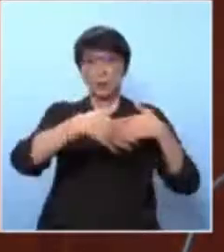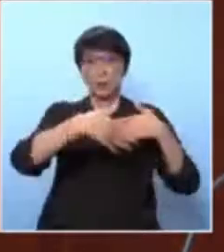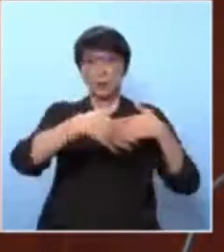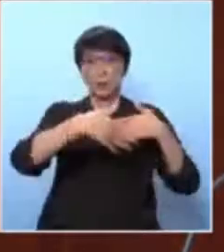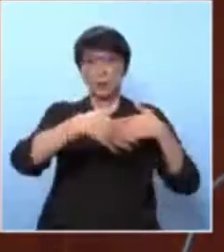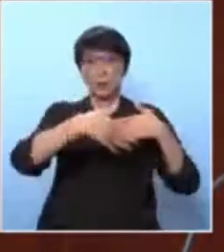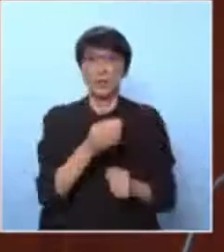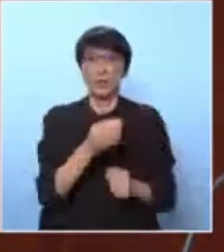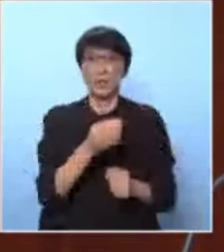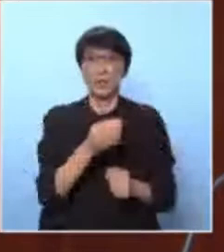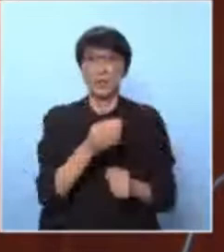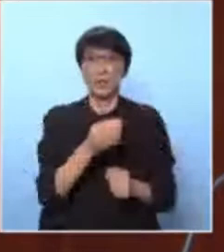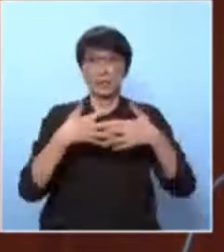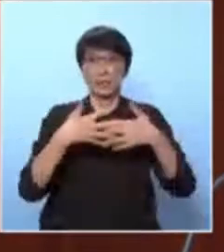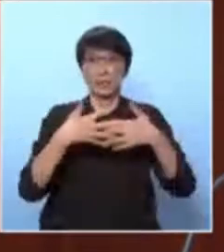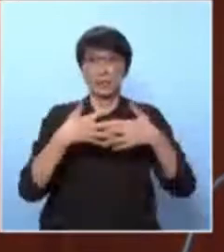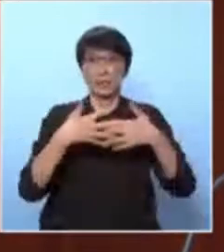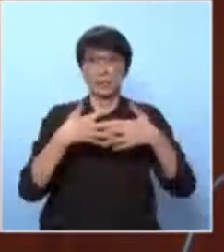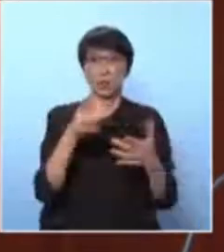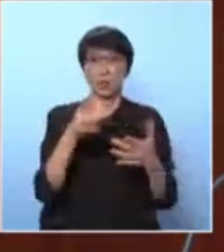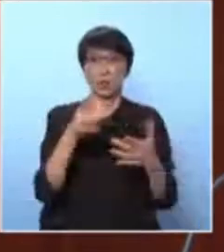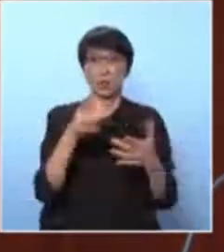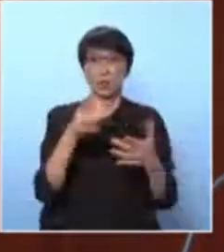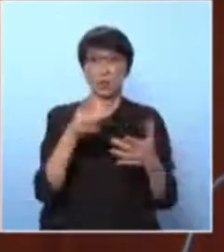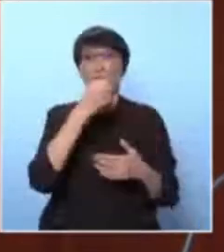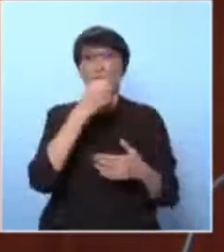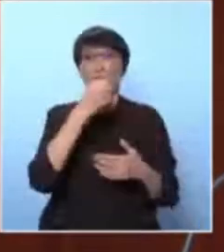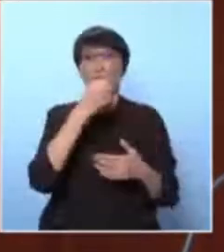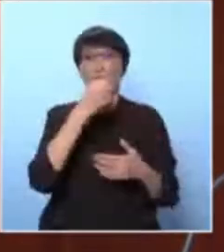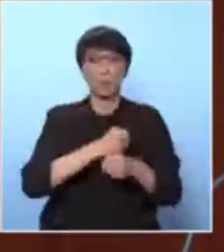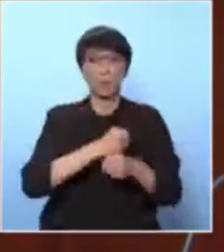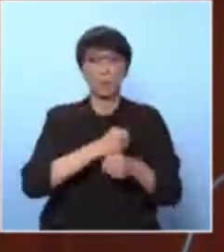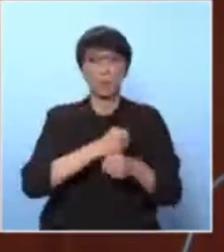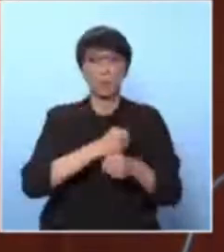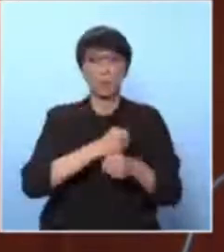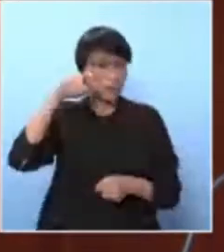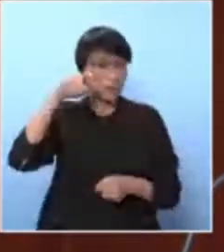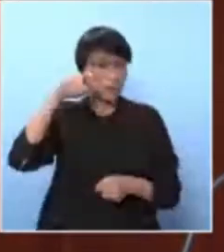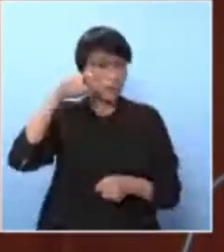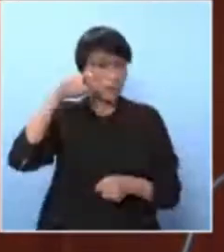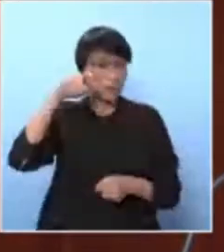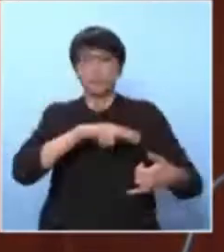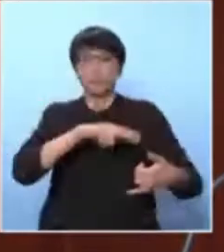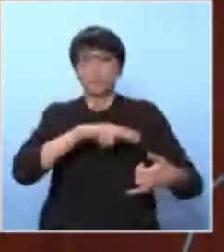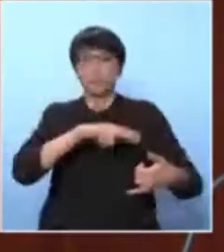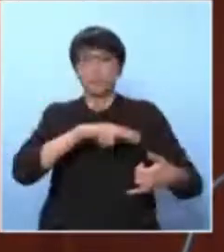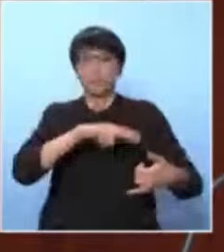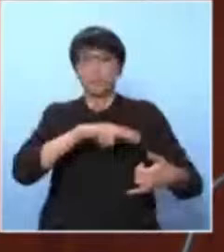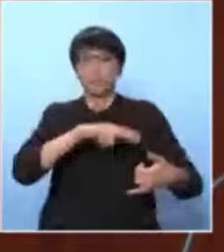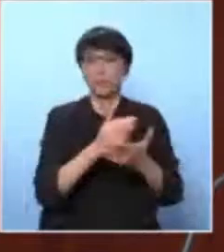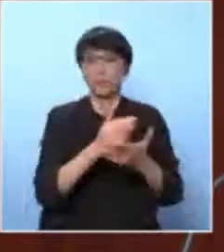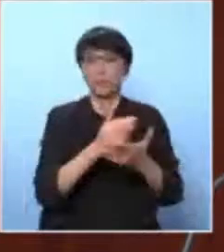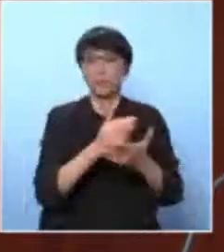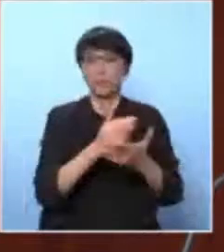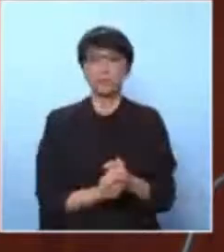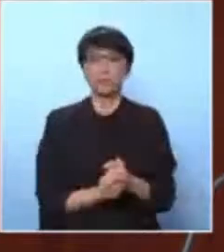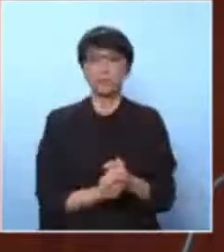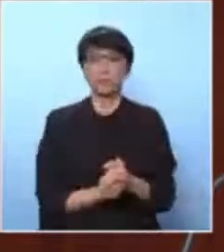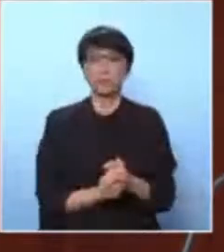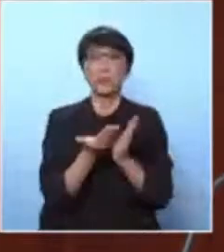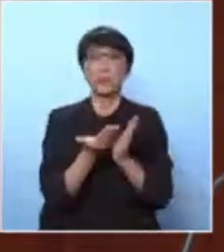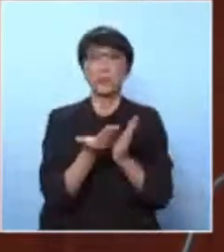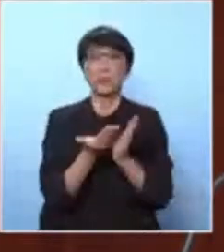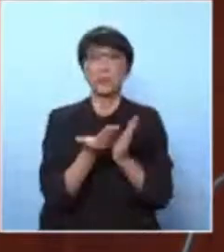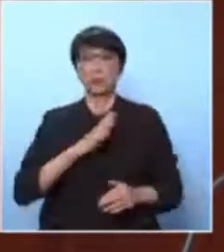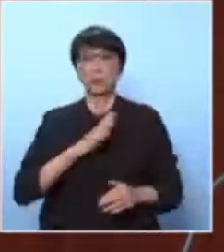and build up the capacity, recognition, and status to ensure that the eventual approval